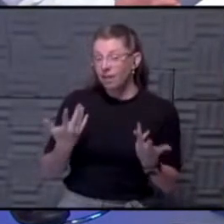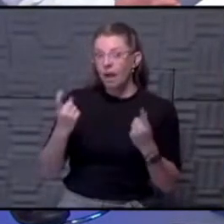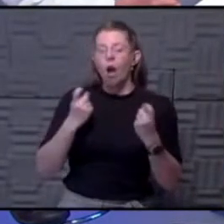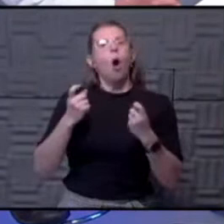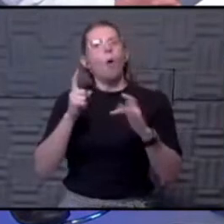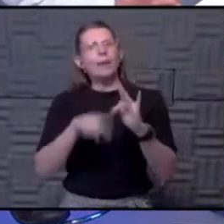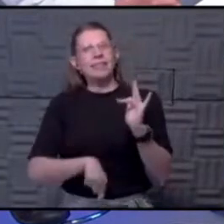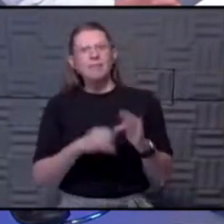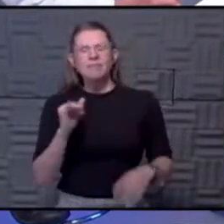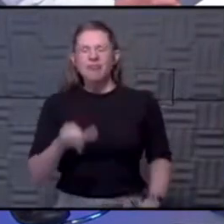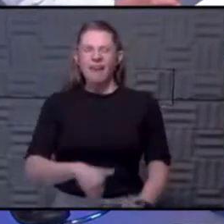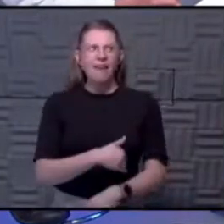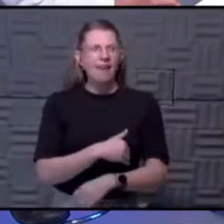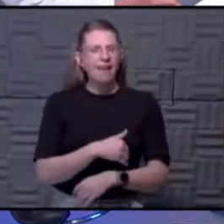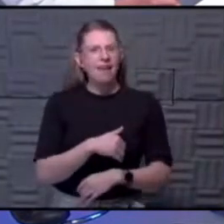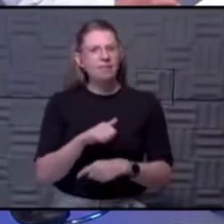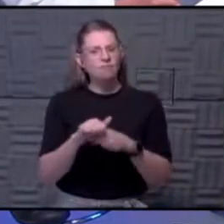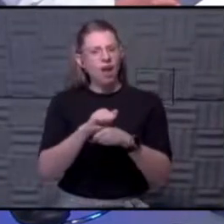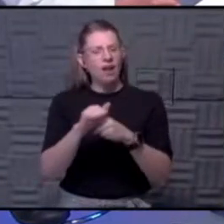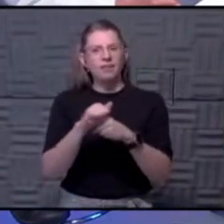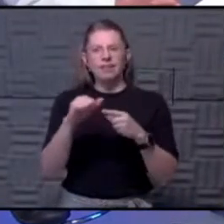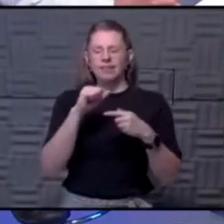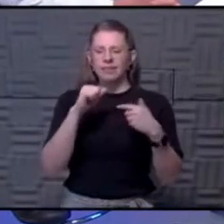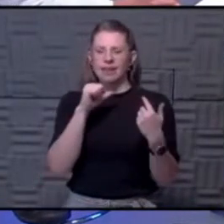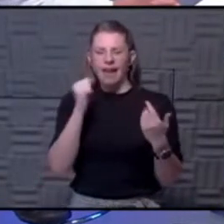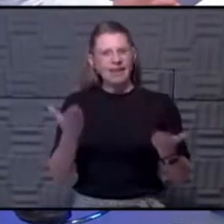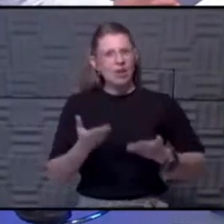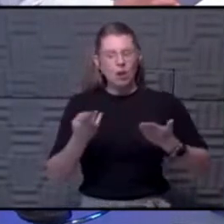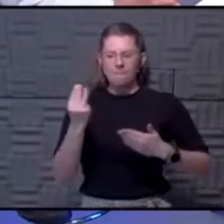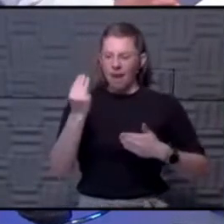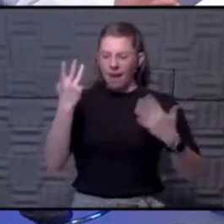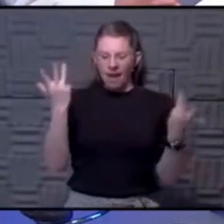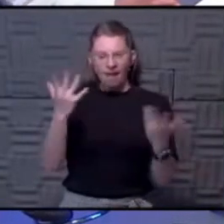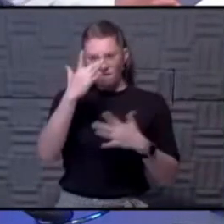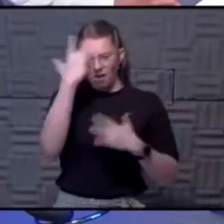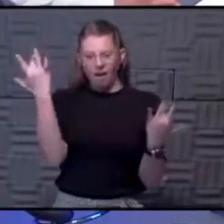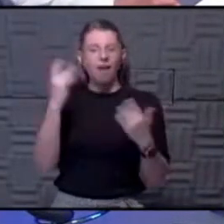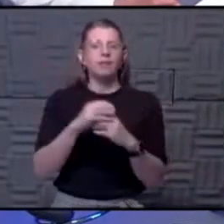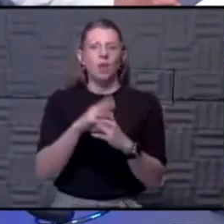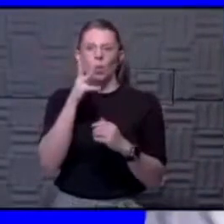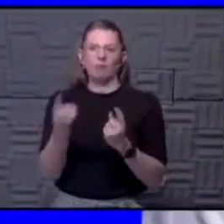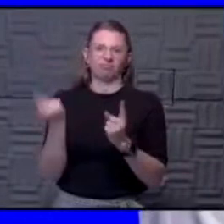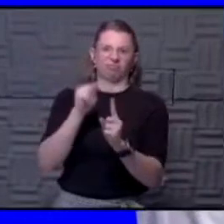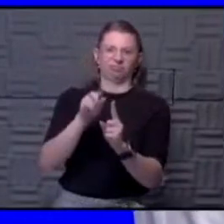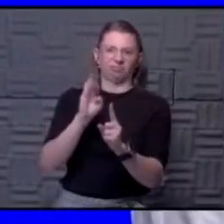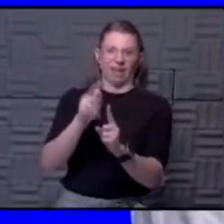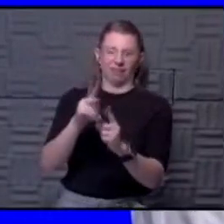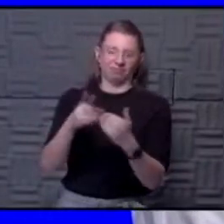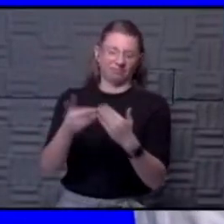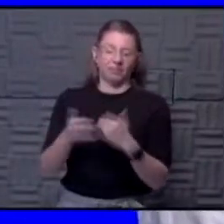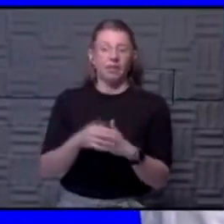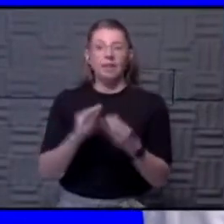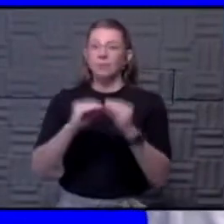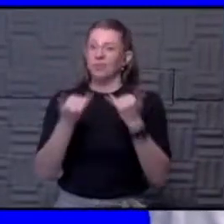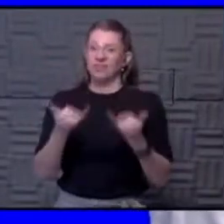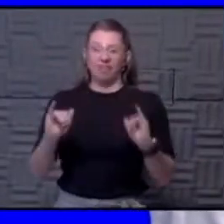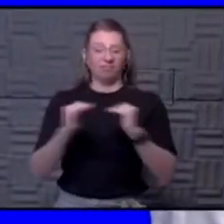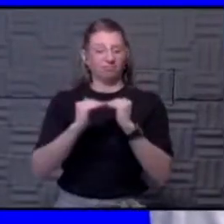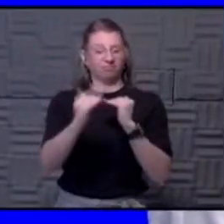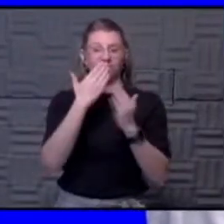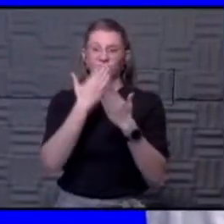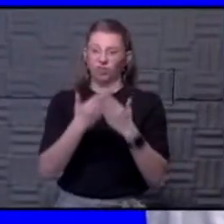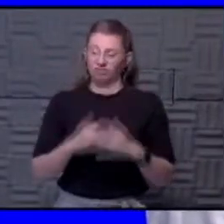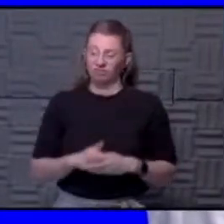did skip over those. I can tell us out of practice. I wasn't here on Monday. That's all right. We would have come back to it eventually. Numbers are still pretty good though.